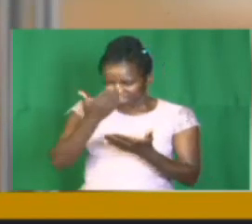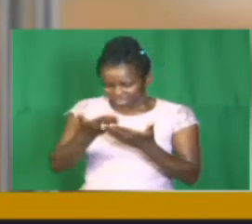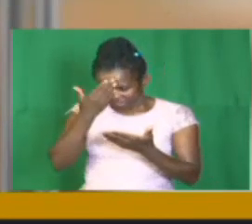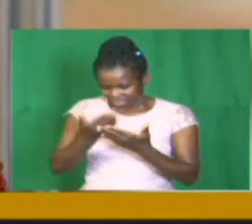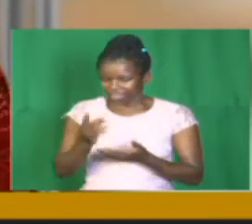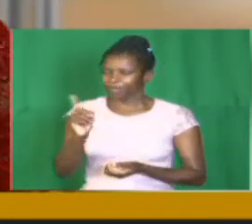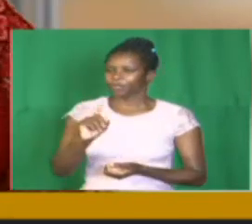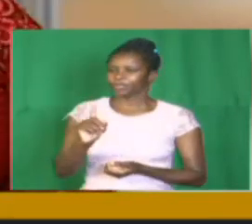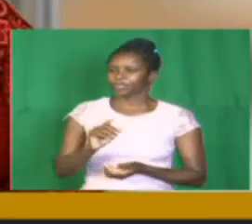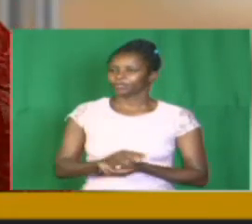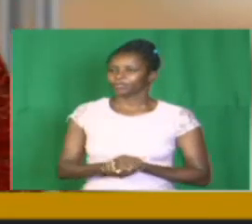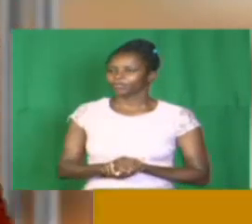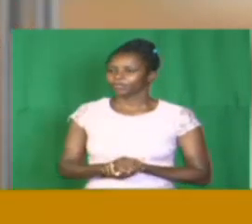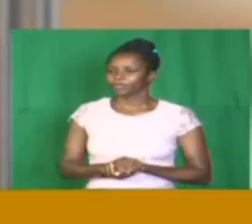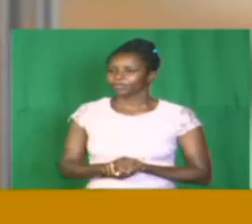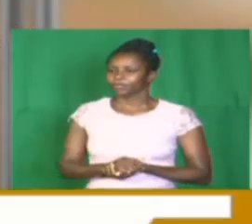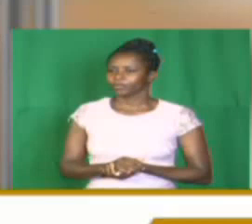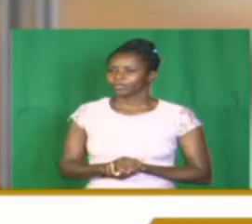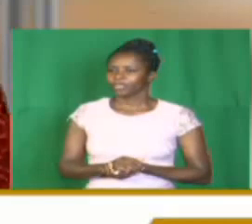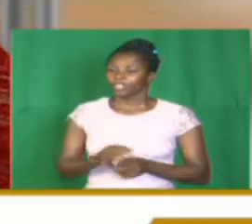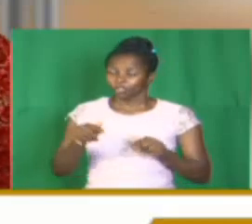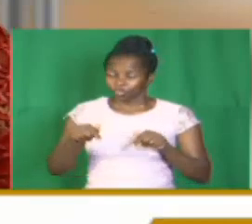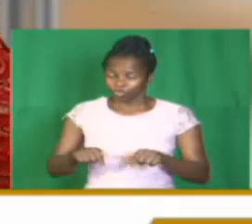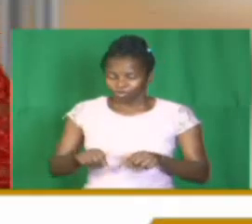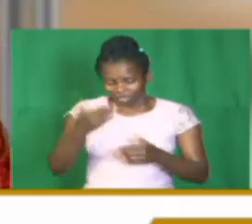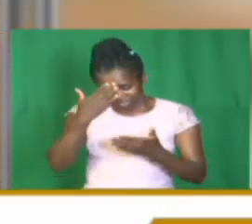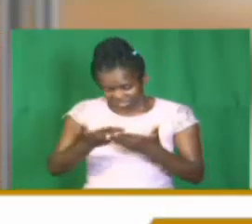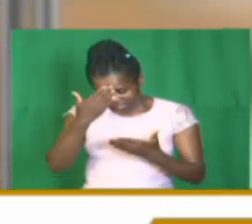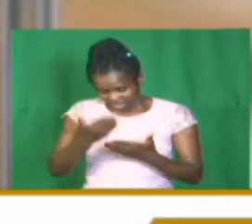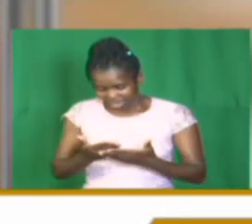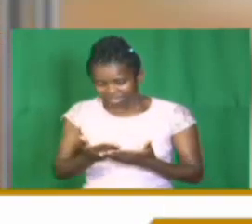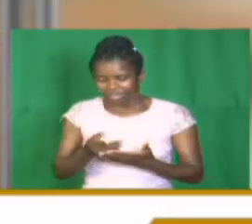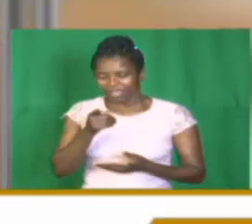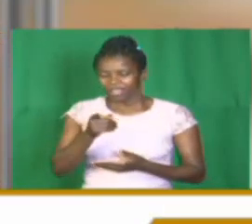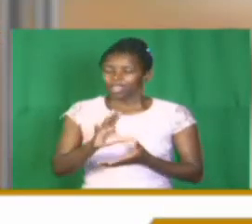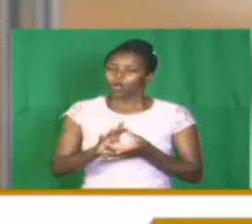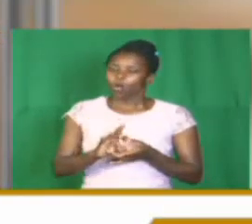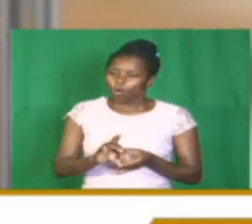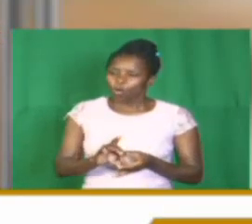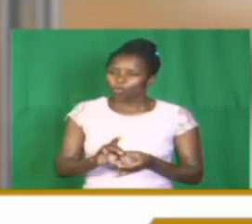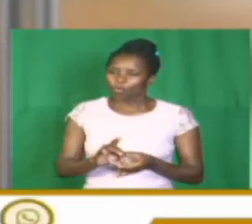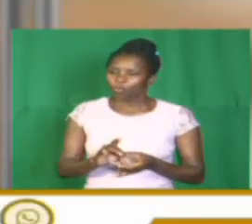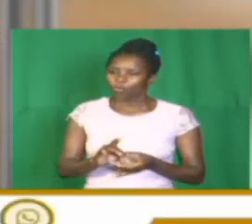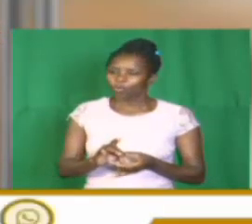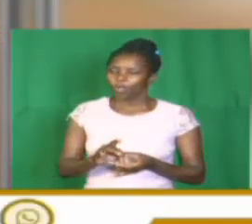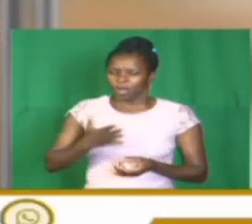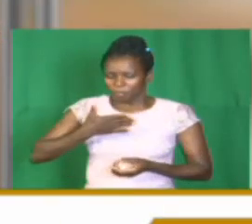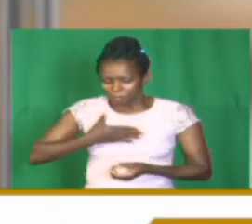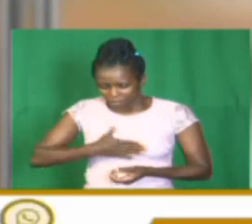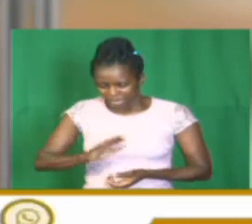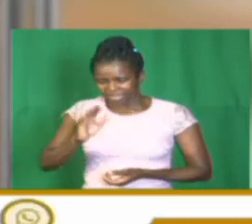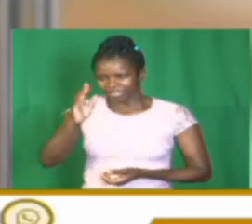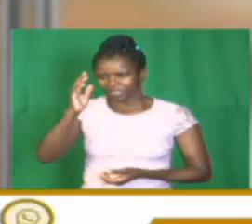you, Lerato. So at the end of the lesson, learners at home, we expect you to be able